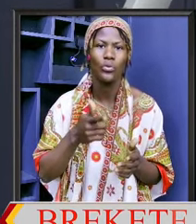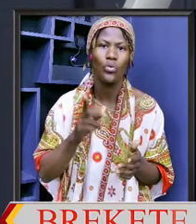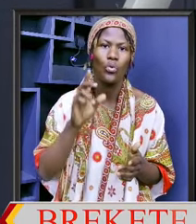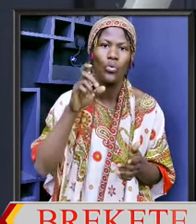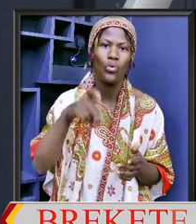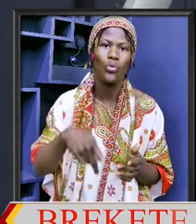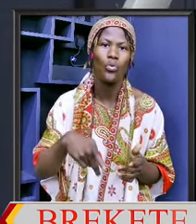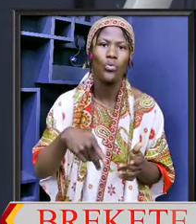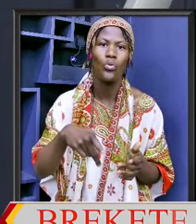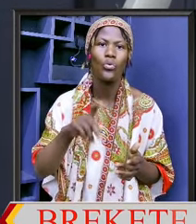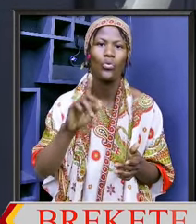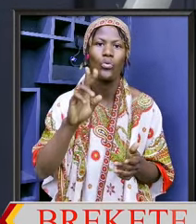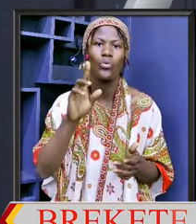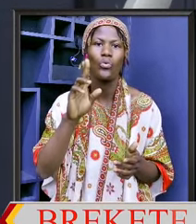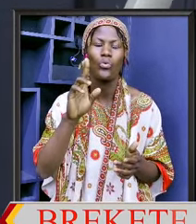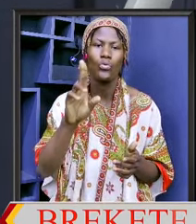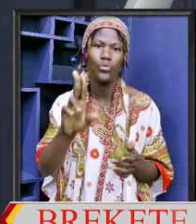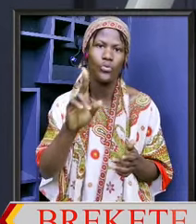before you.